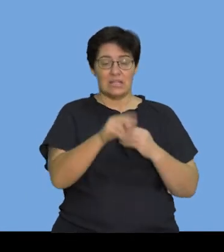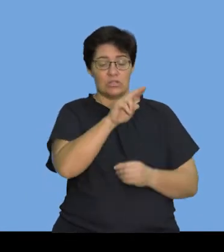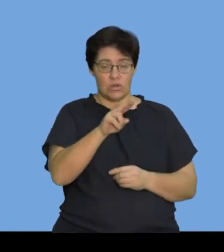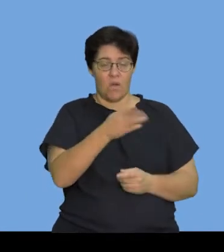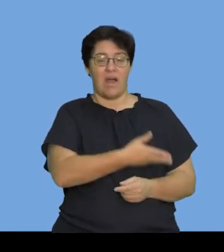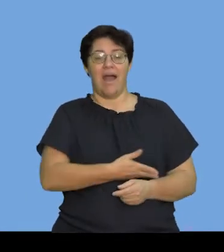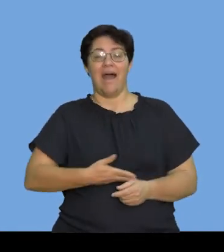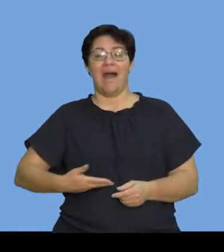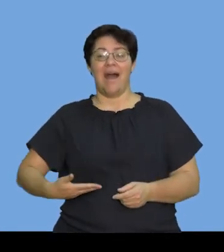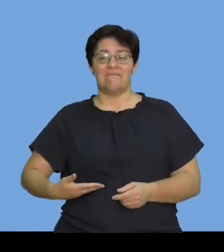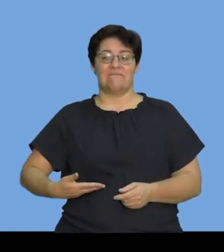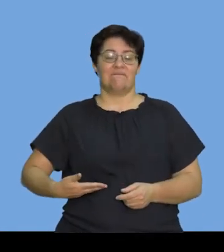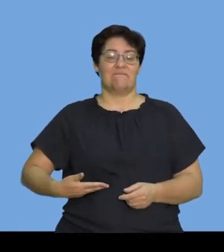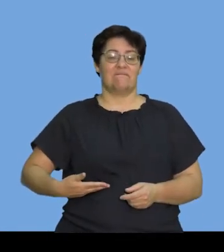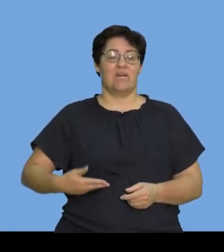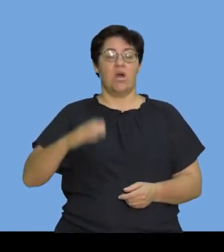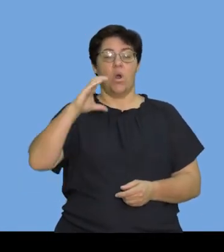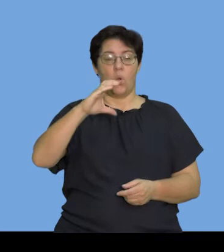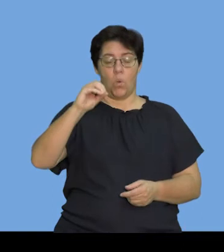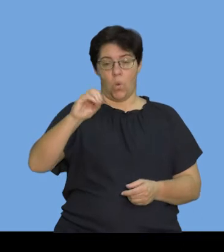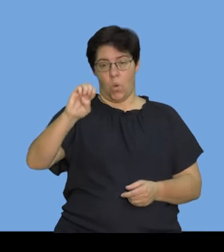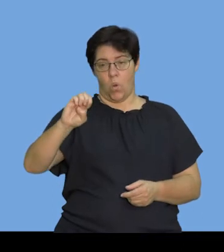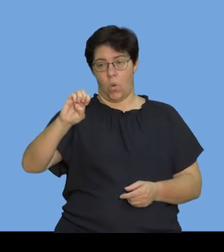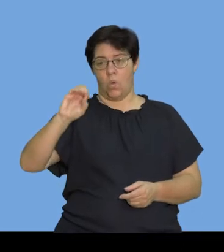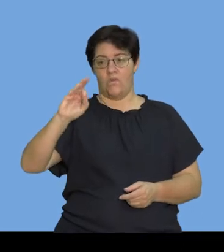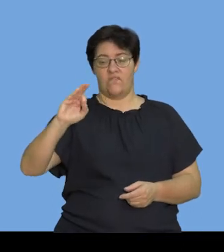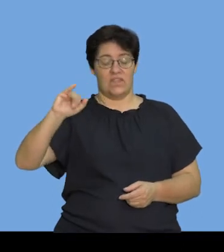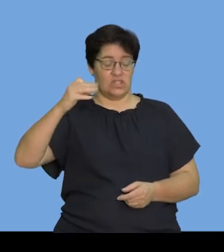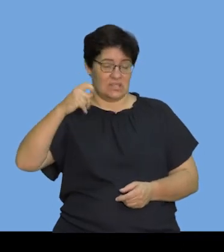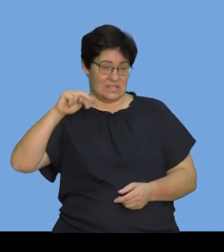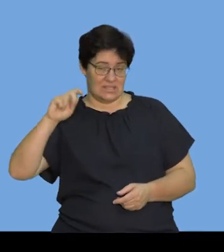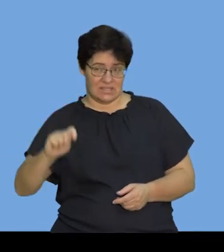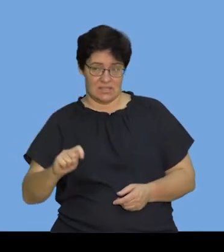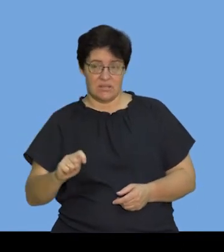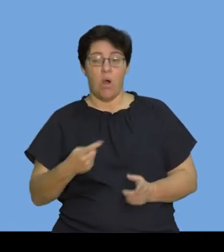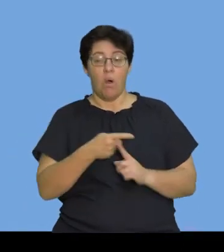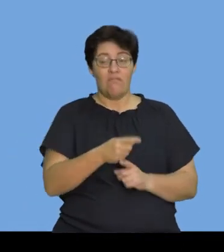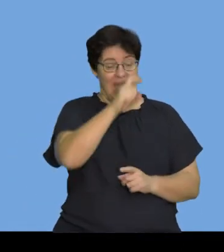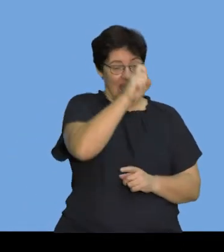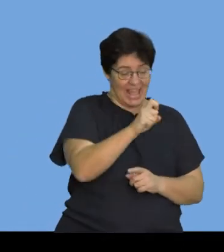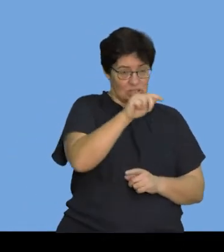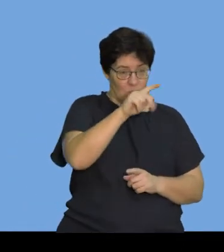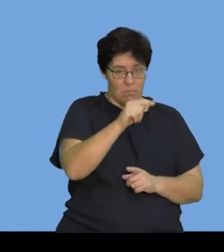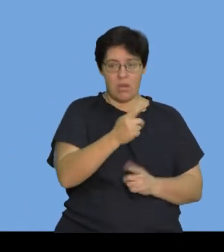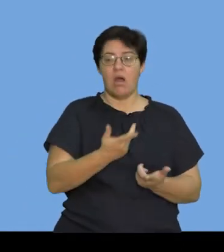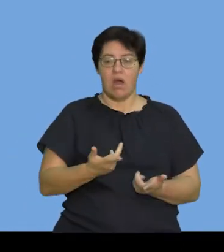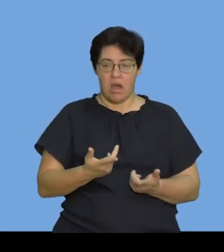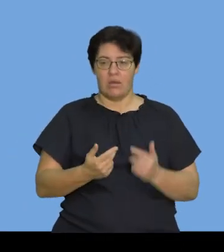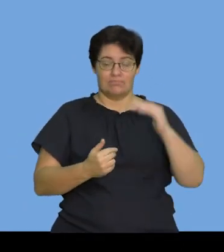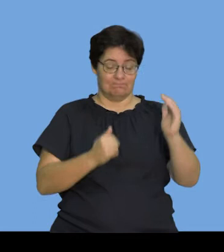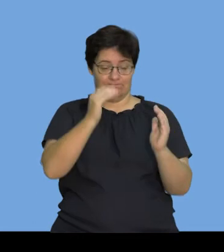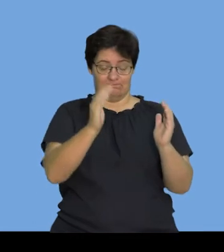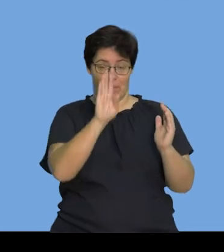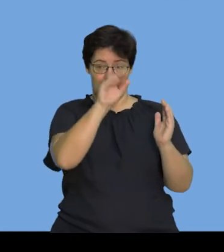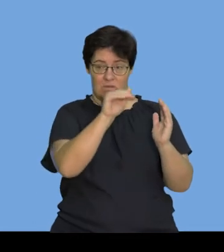the coefficient of the x term on both sides. What is that? Let me